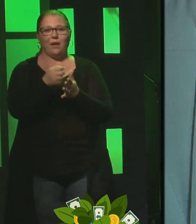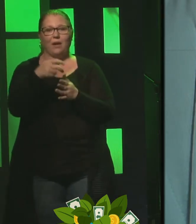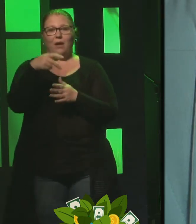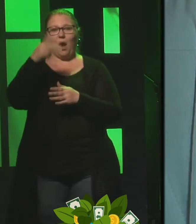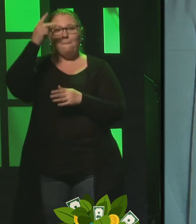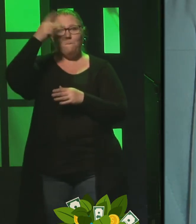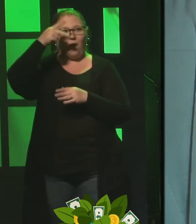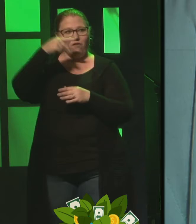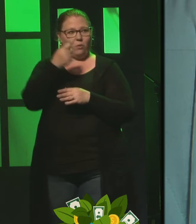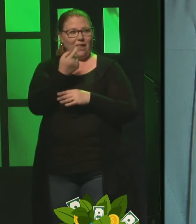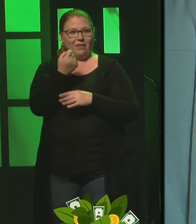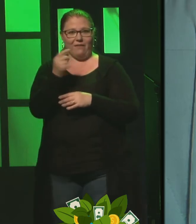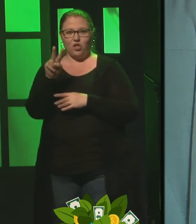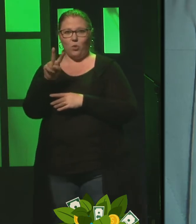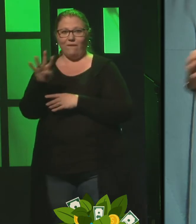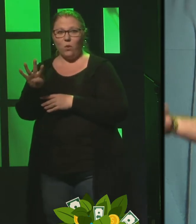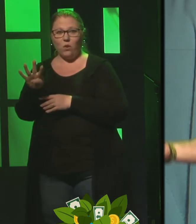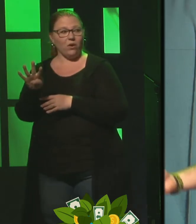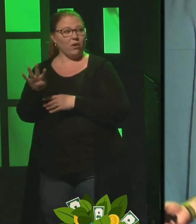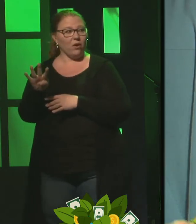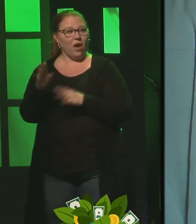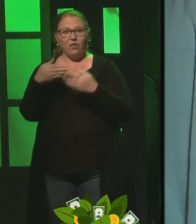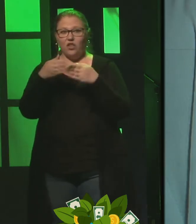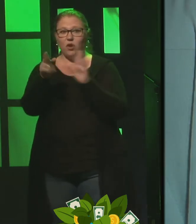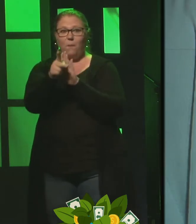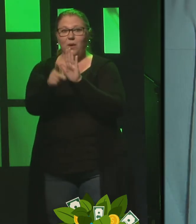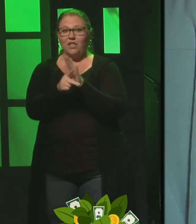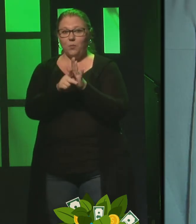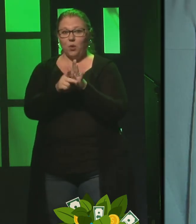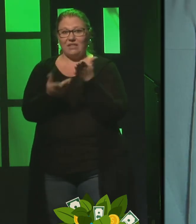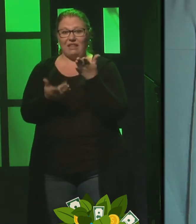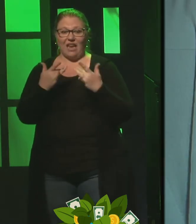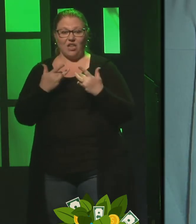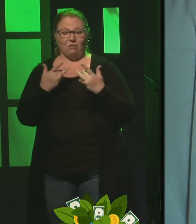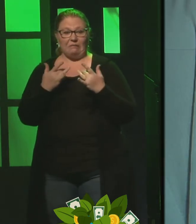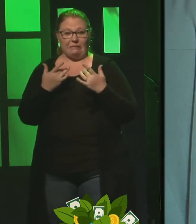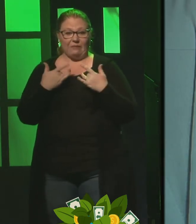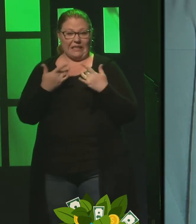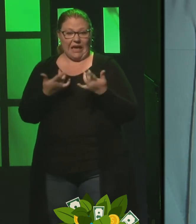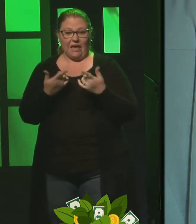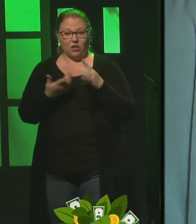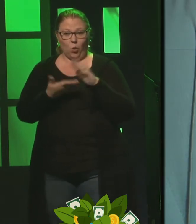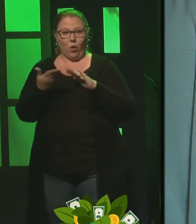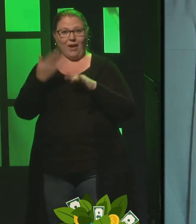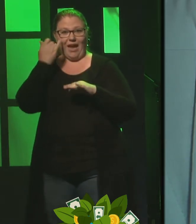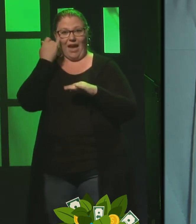right? Proverbs oftentimes gives these general principles that tend to work if you're in the upper middle class.